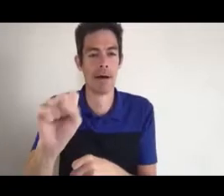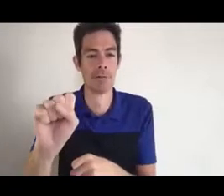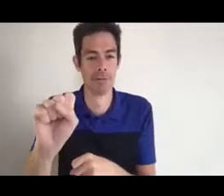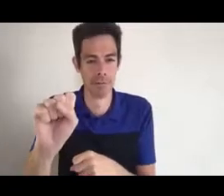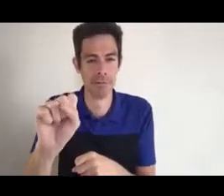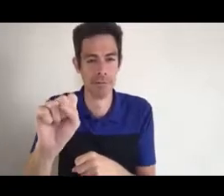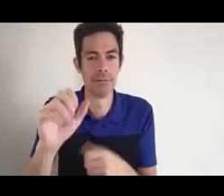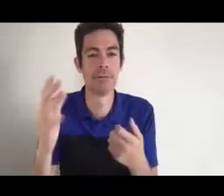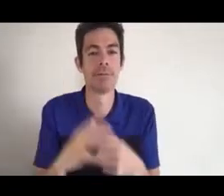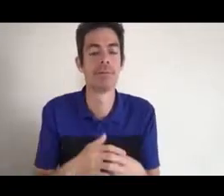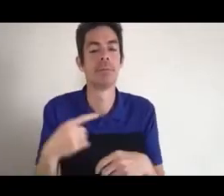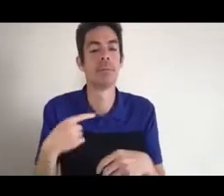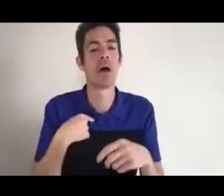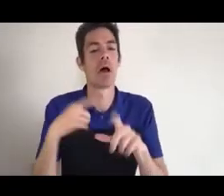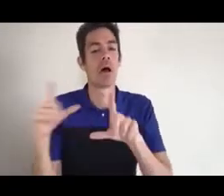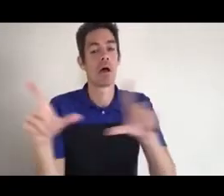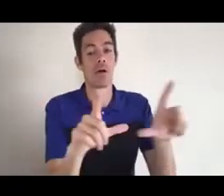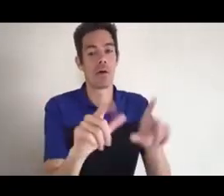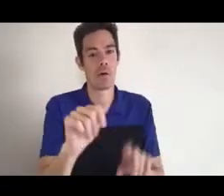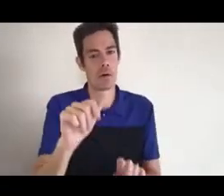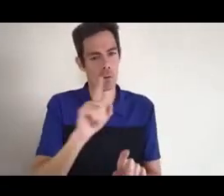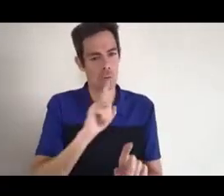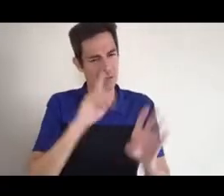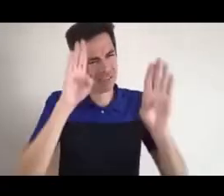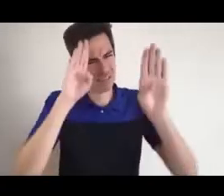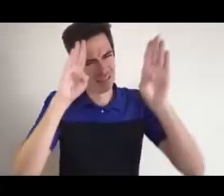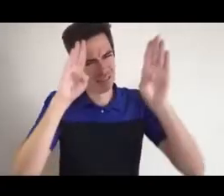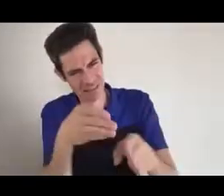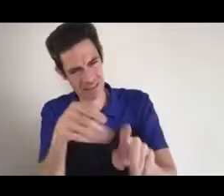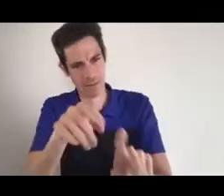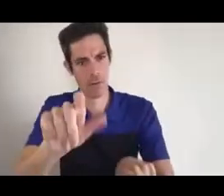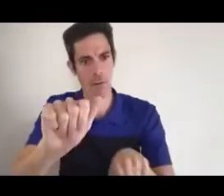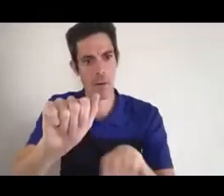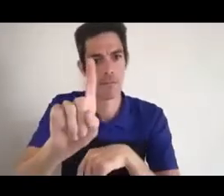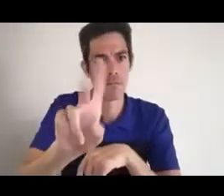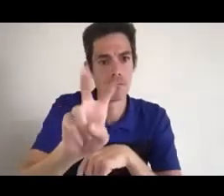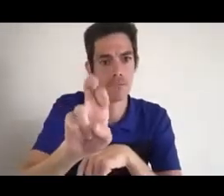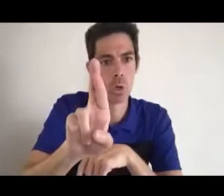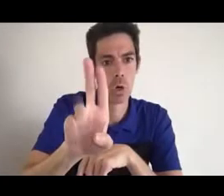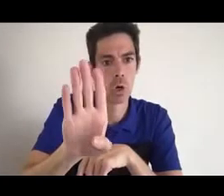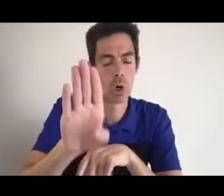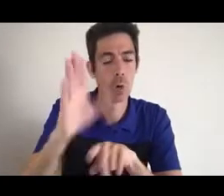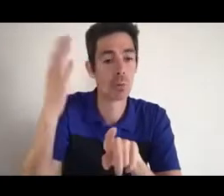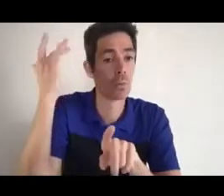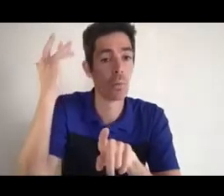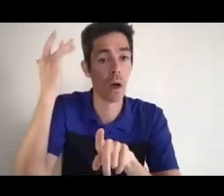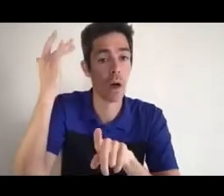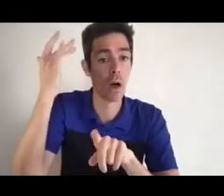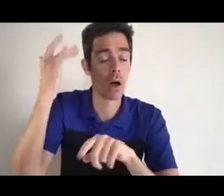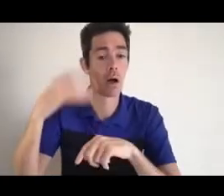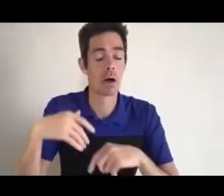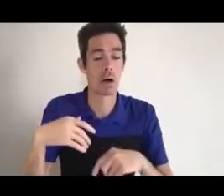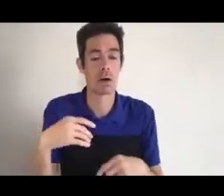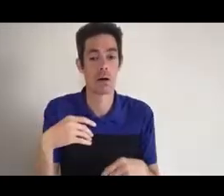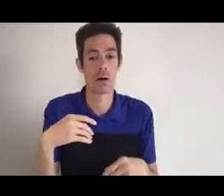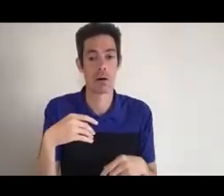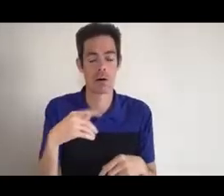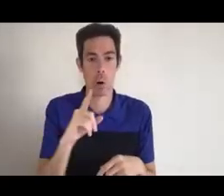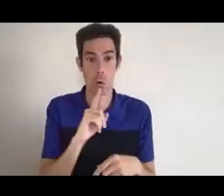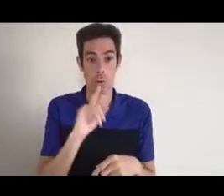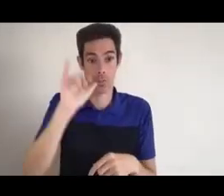facial expressions, which we abbreviate NMS. So I want to focus here, though, on